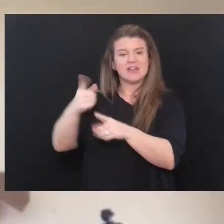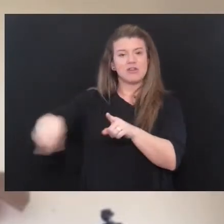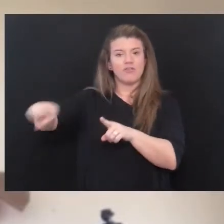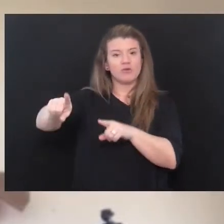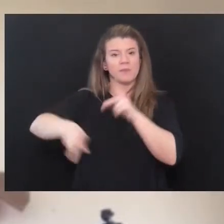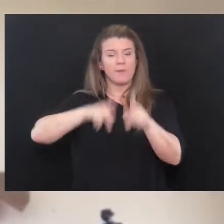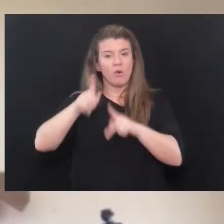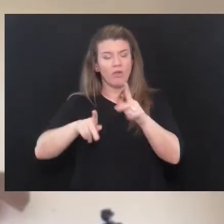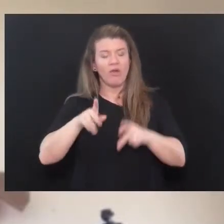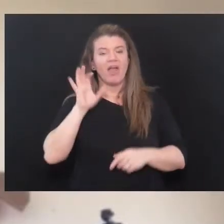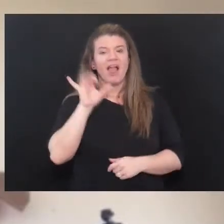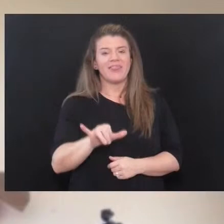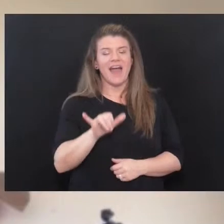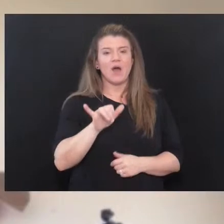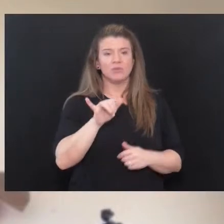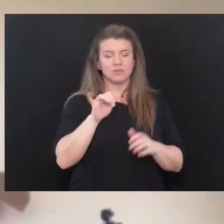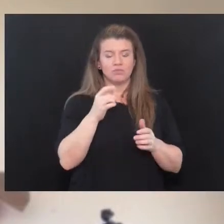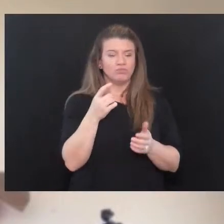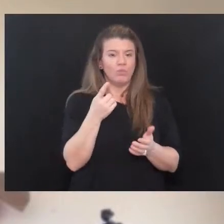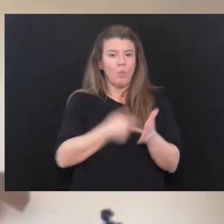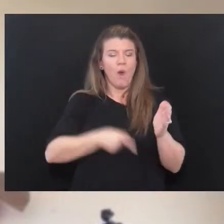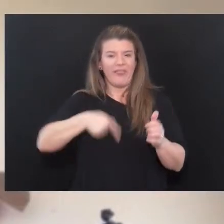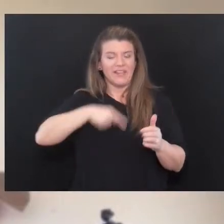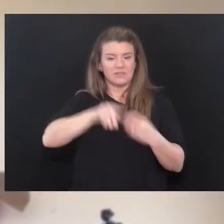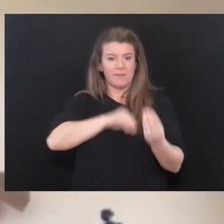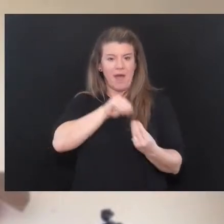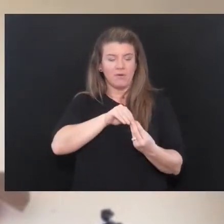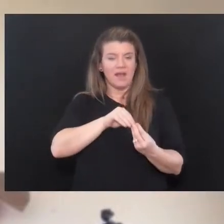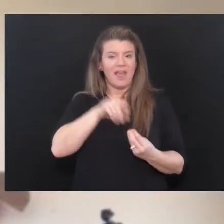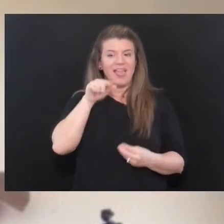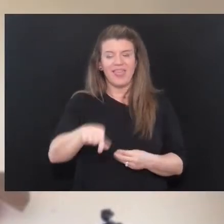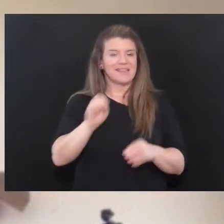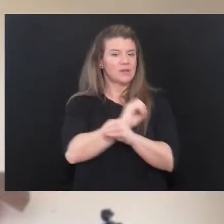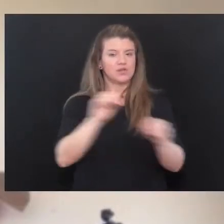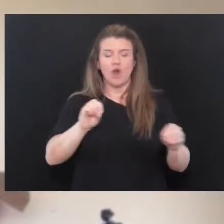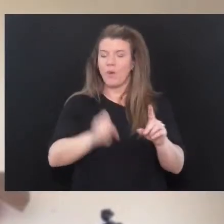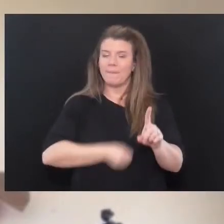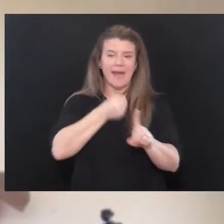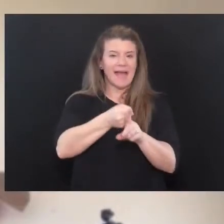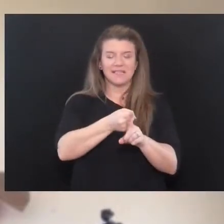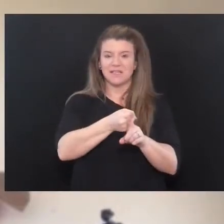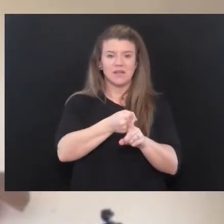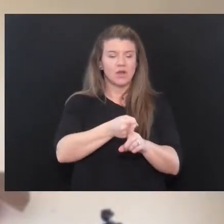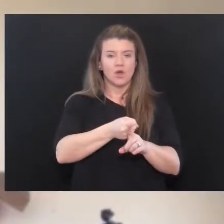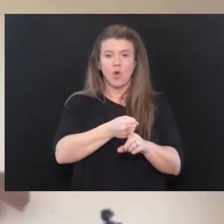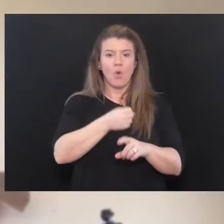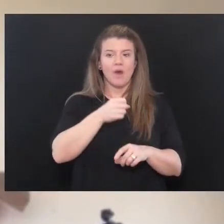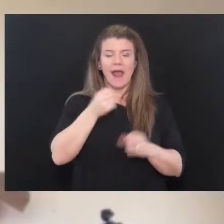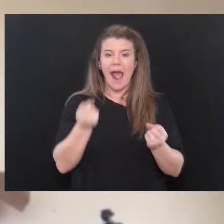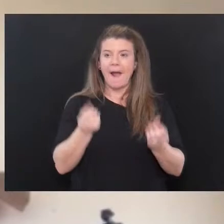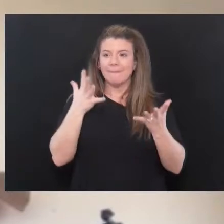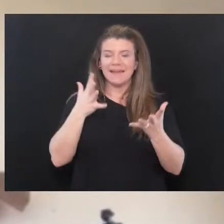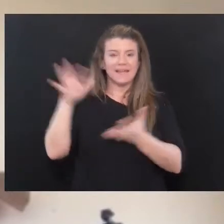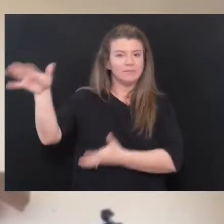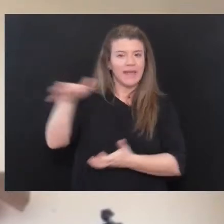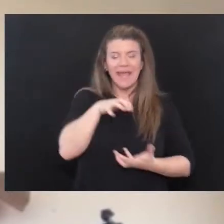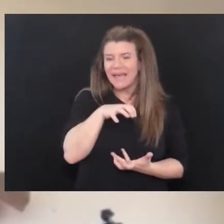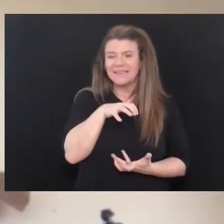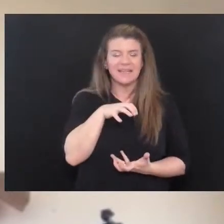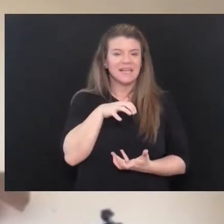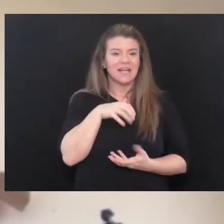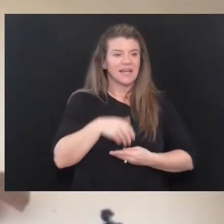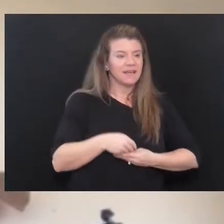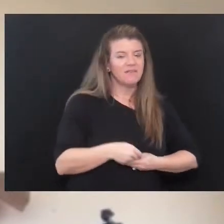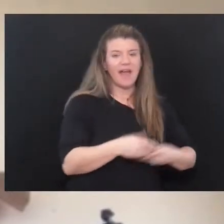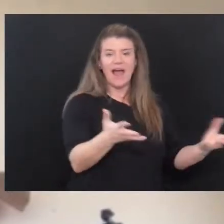was what this is about. So it has no impact on doses available or getting to those